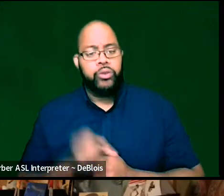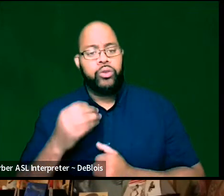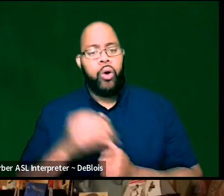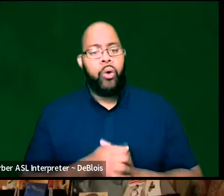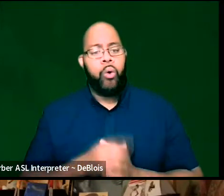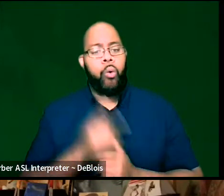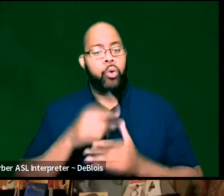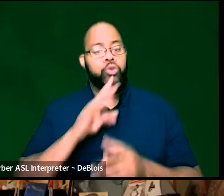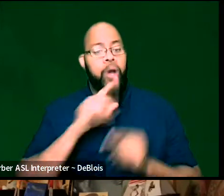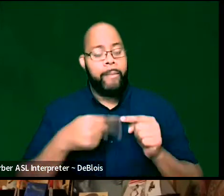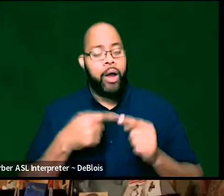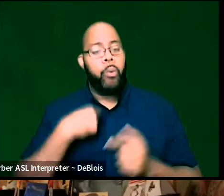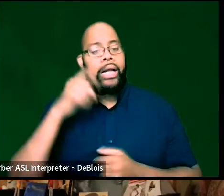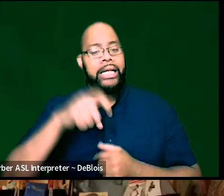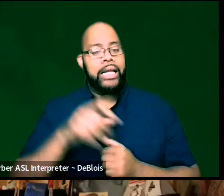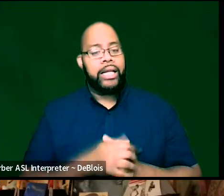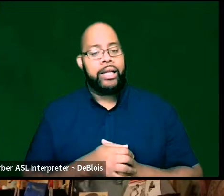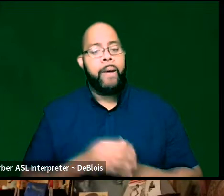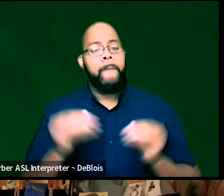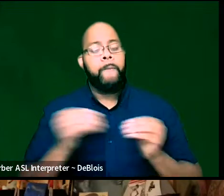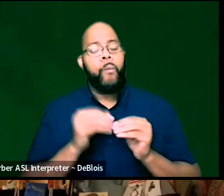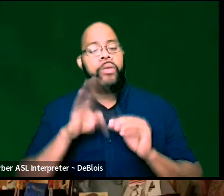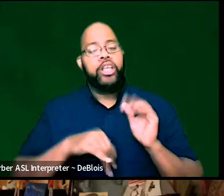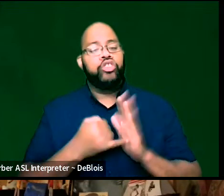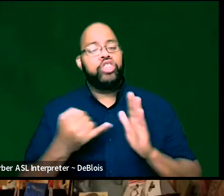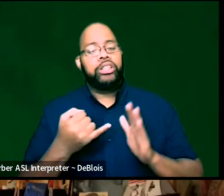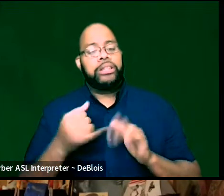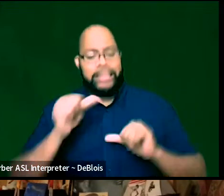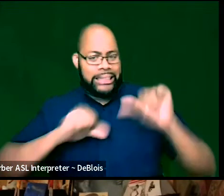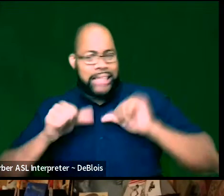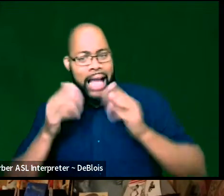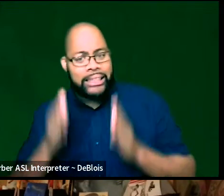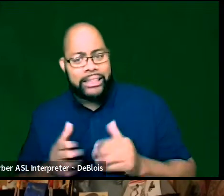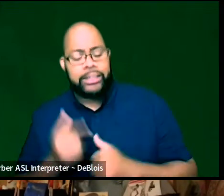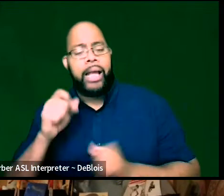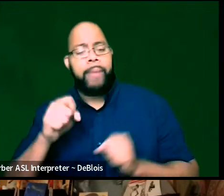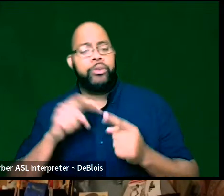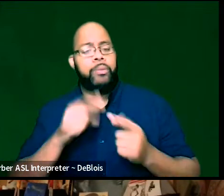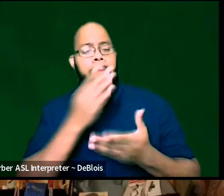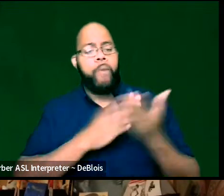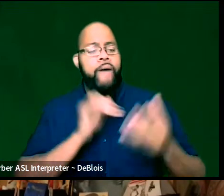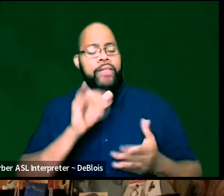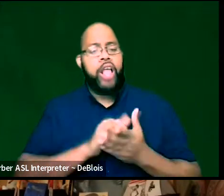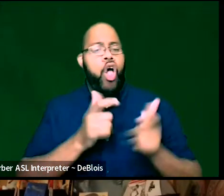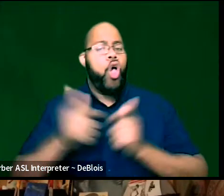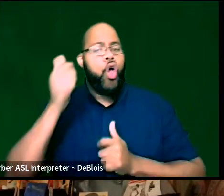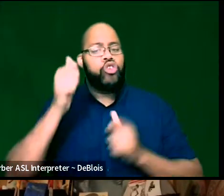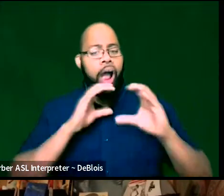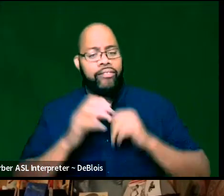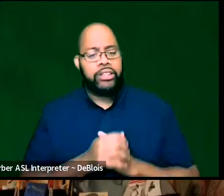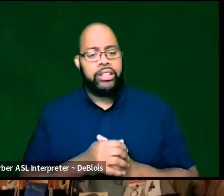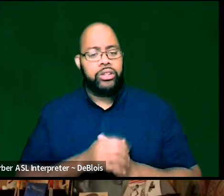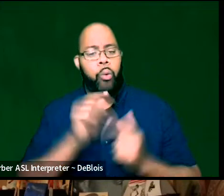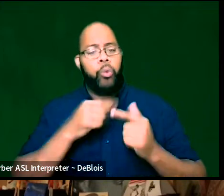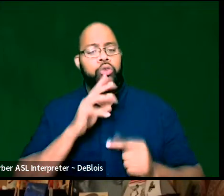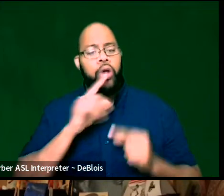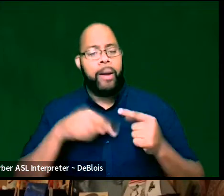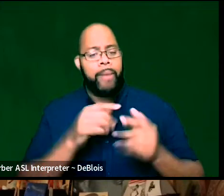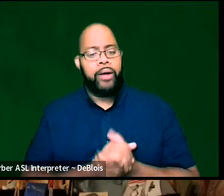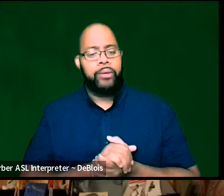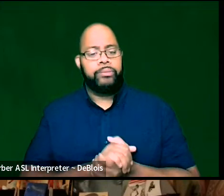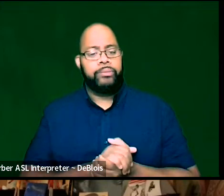so what you're talking about, we need more than just the scientists, right, to be a part of these larger conversations when we're talking